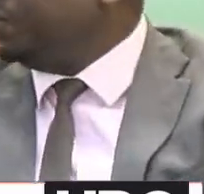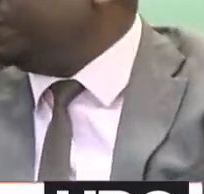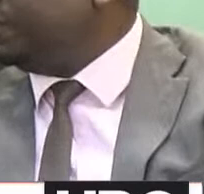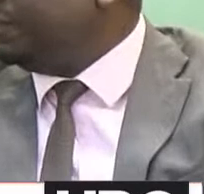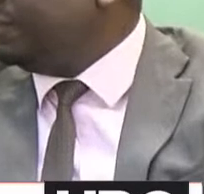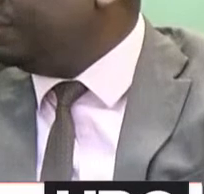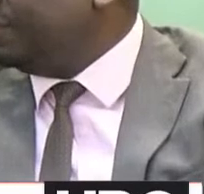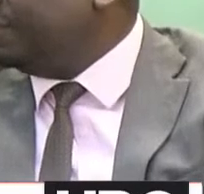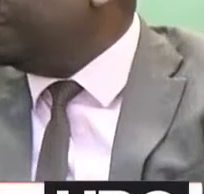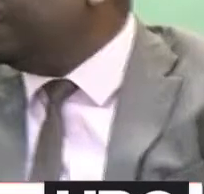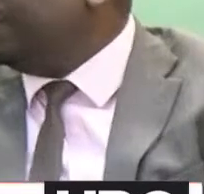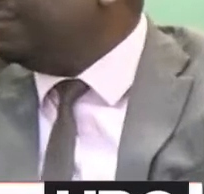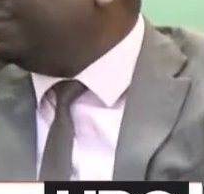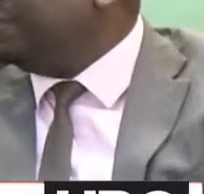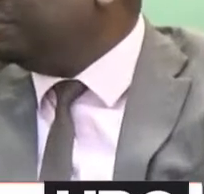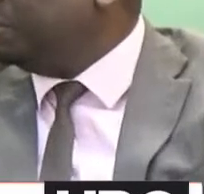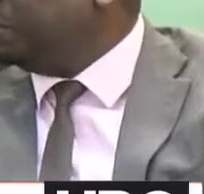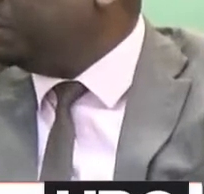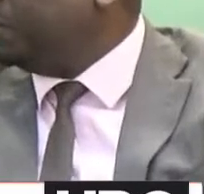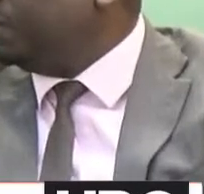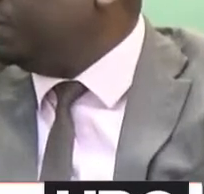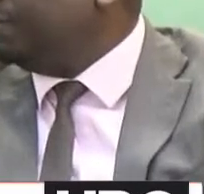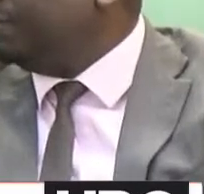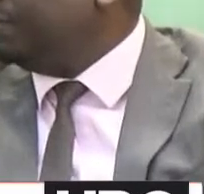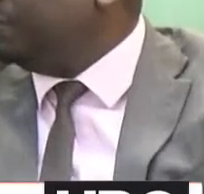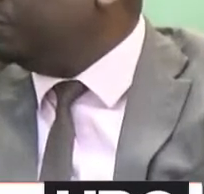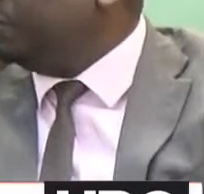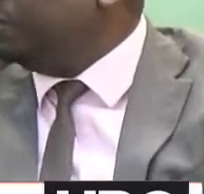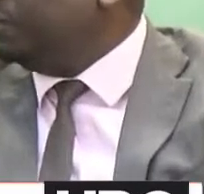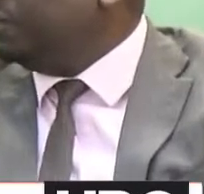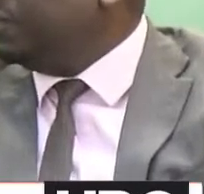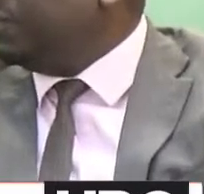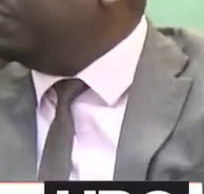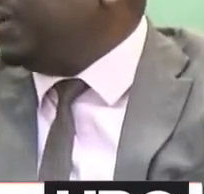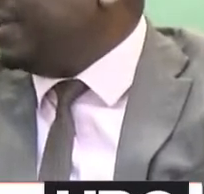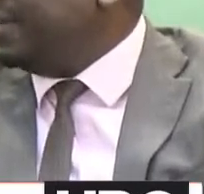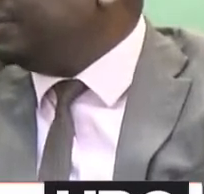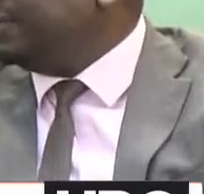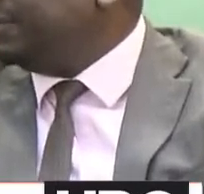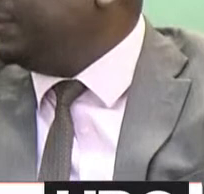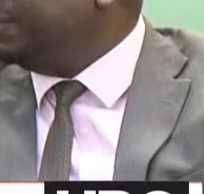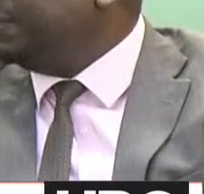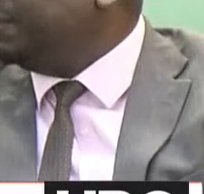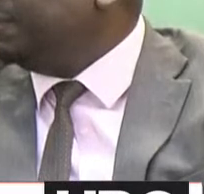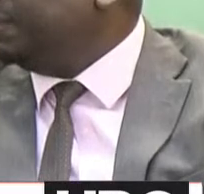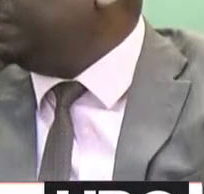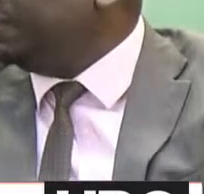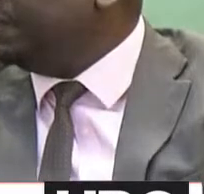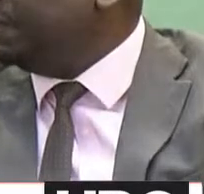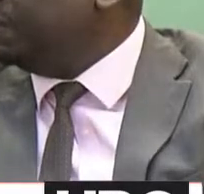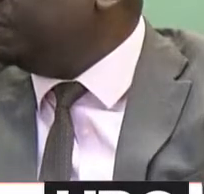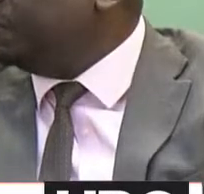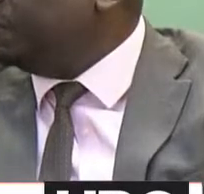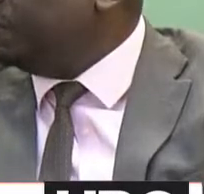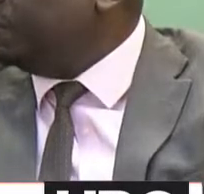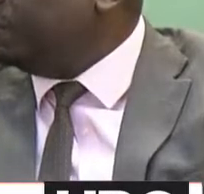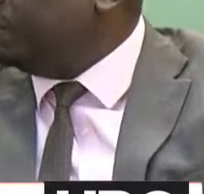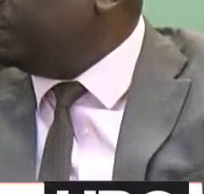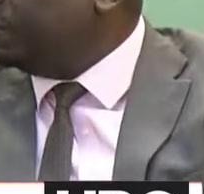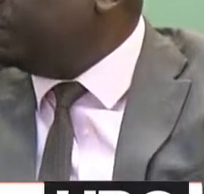between the secretariat we end up having challenges right honorable